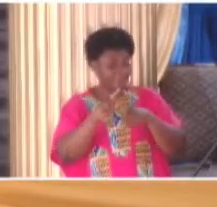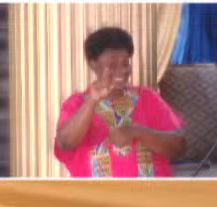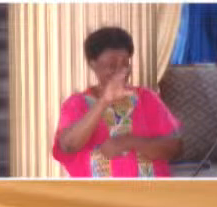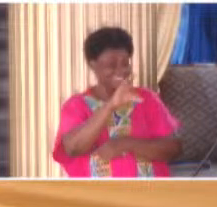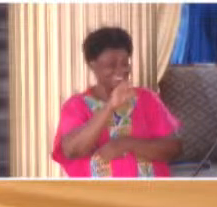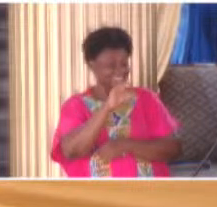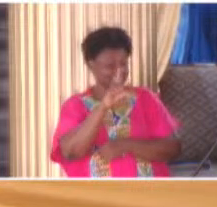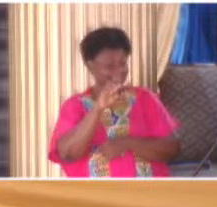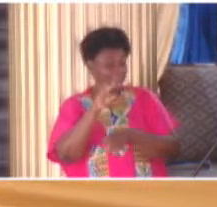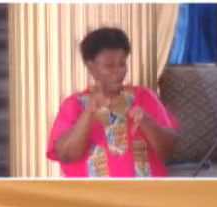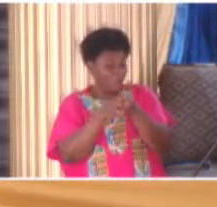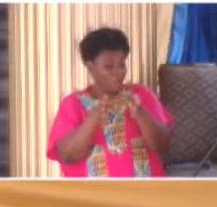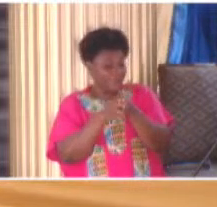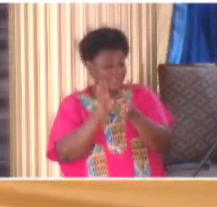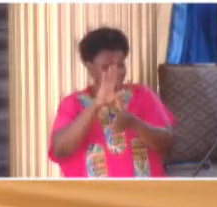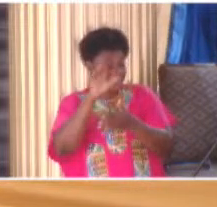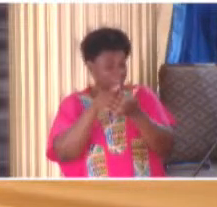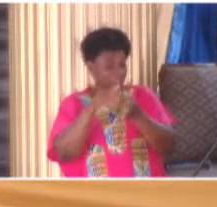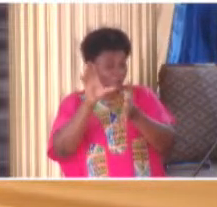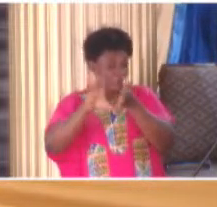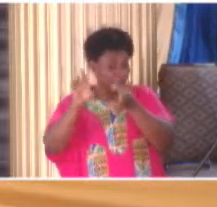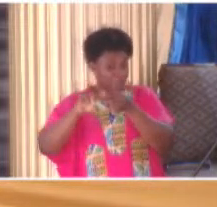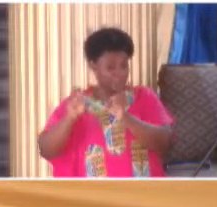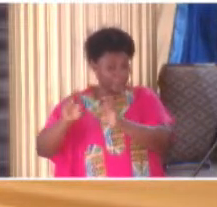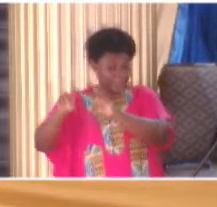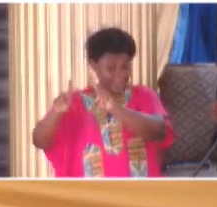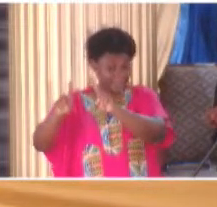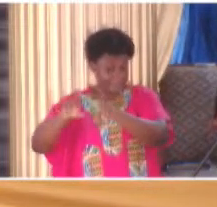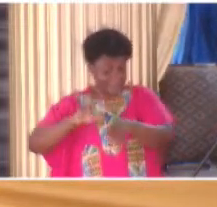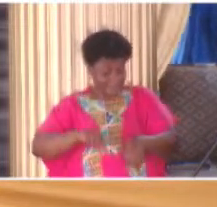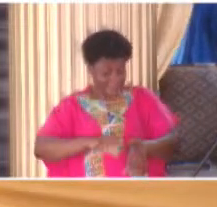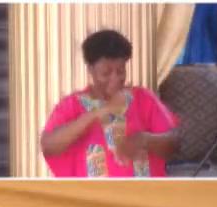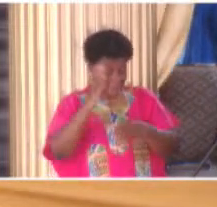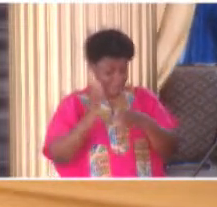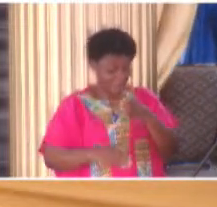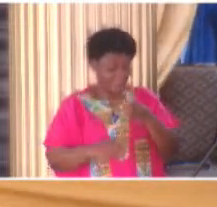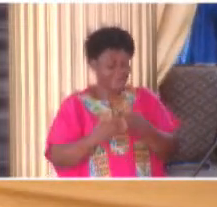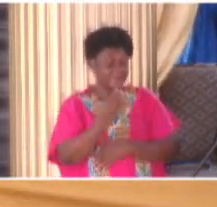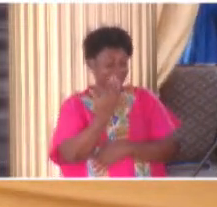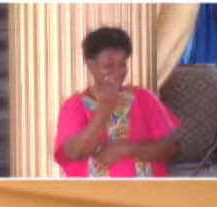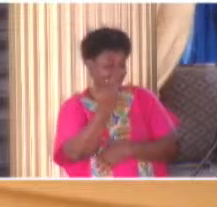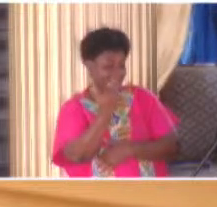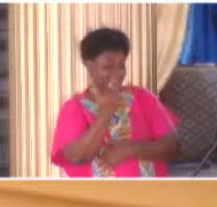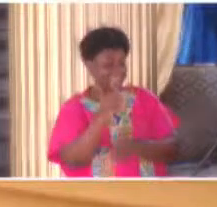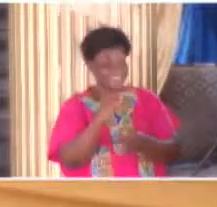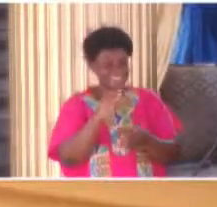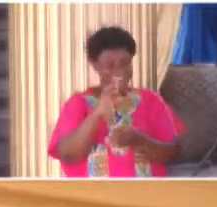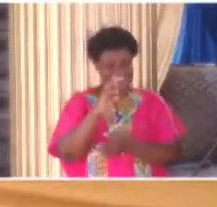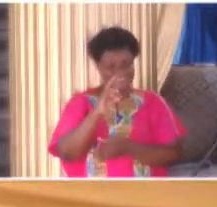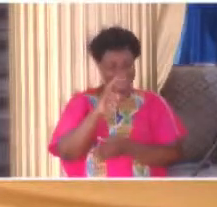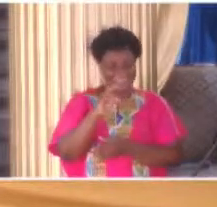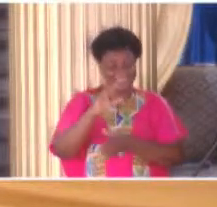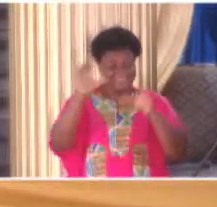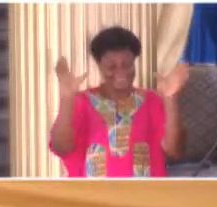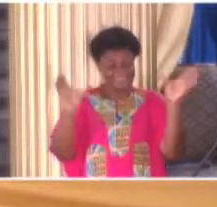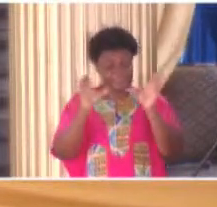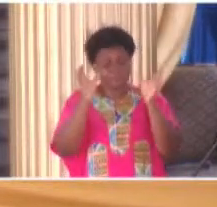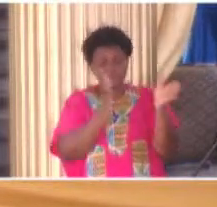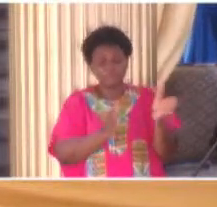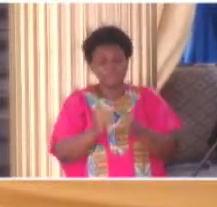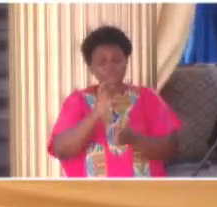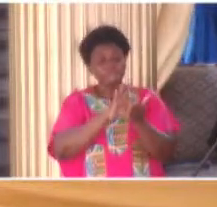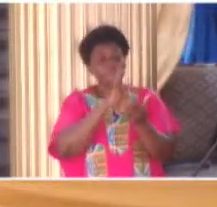the College of Education. By the end of today, we would have completed 15 of the 17 ceremonies scheduled for